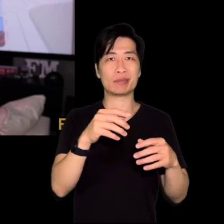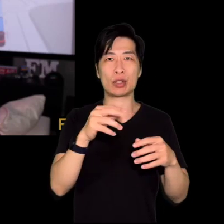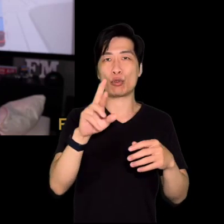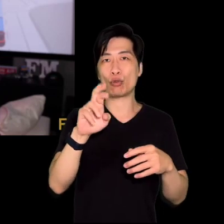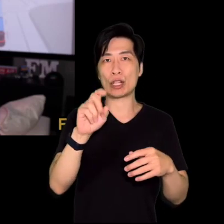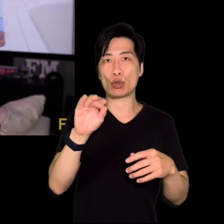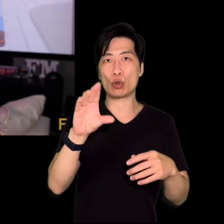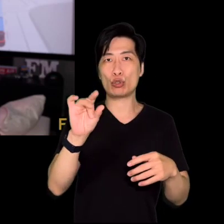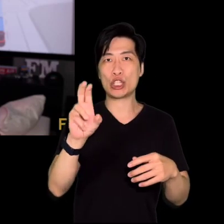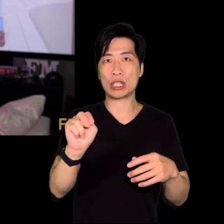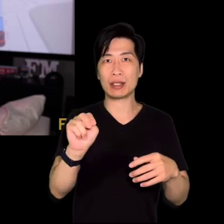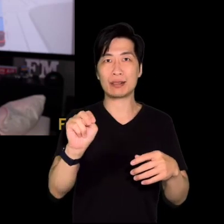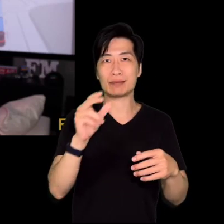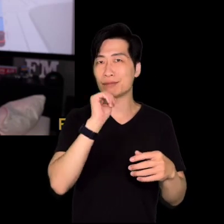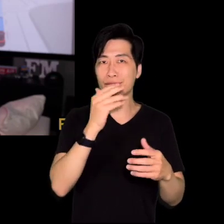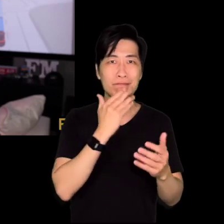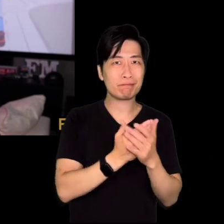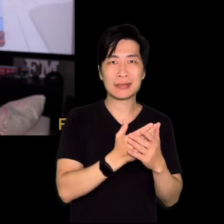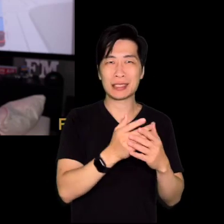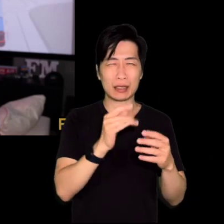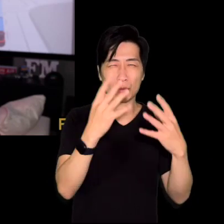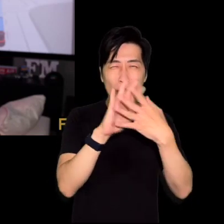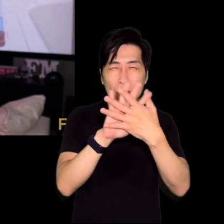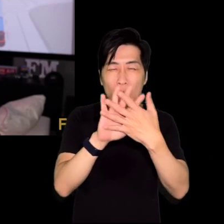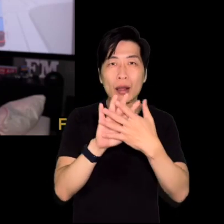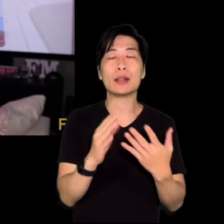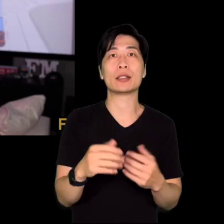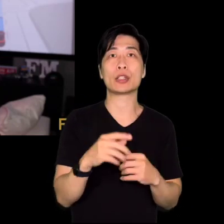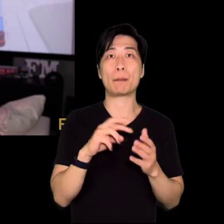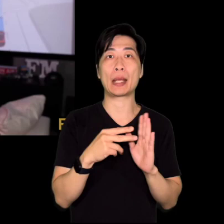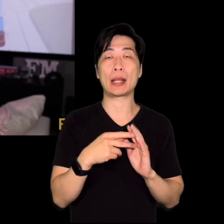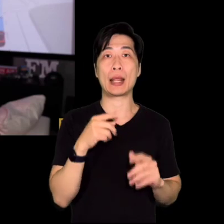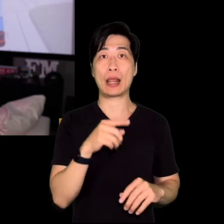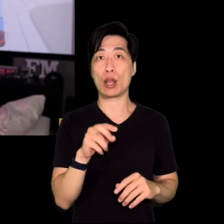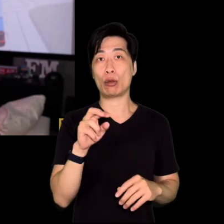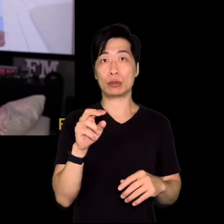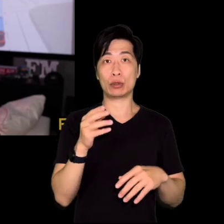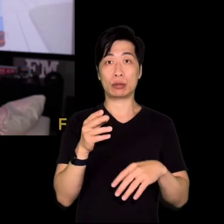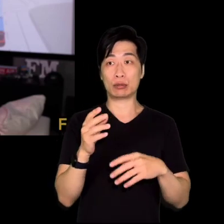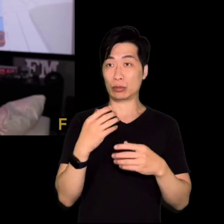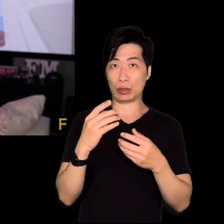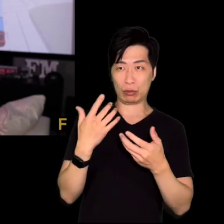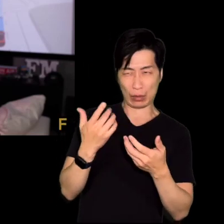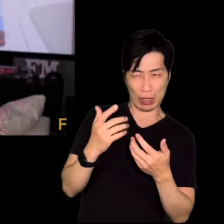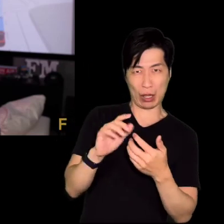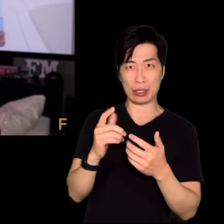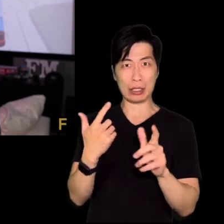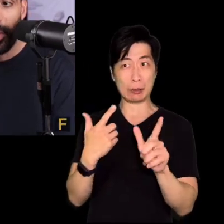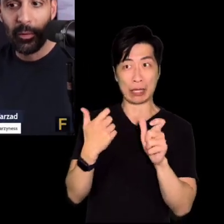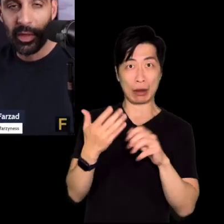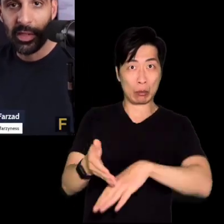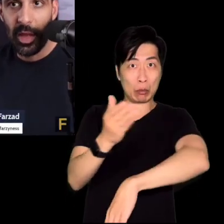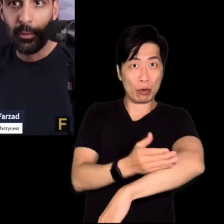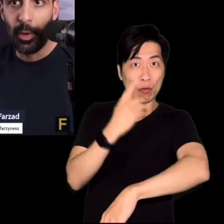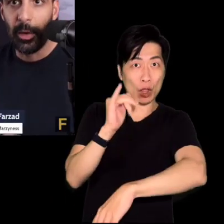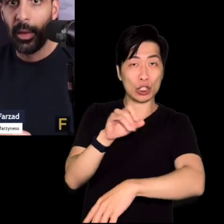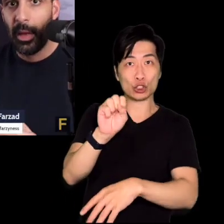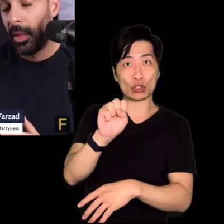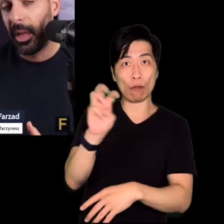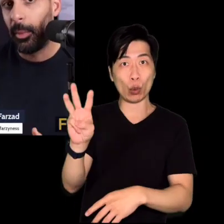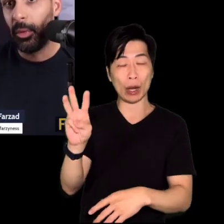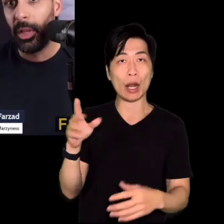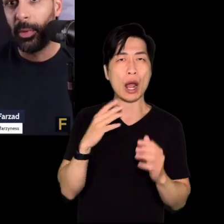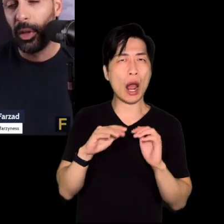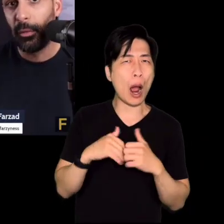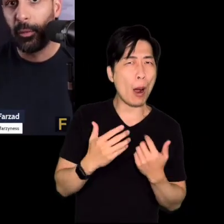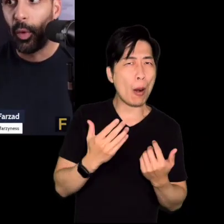your camera resolution is not good enough. Things like that. So in theory, the rate of improvement for the software,